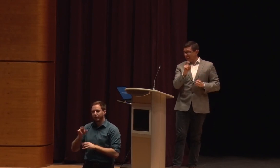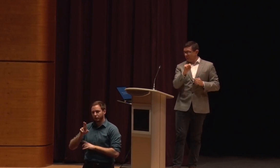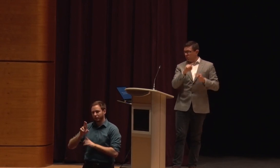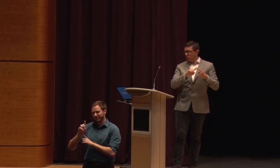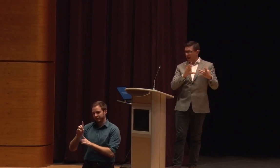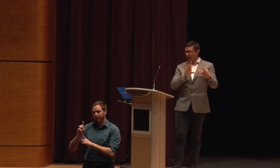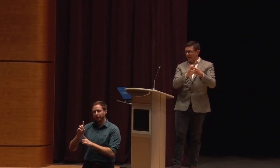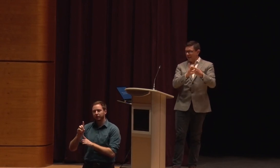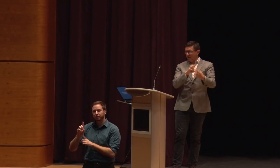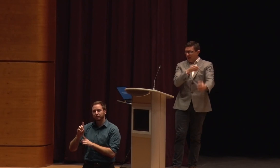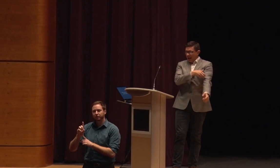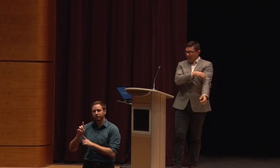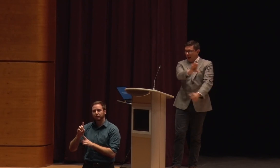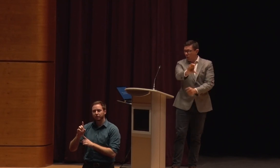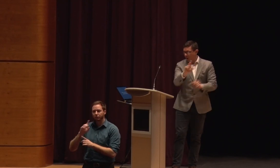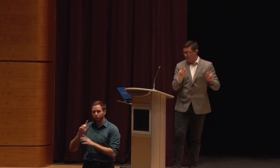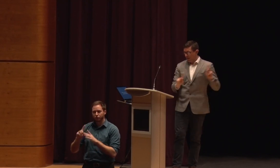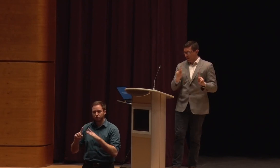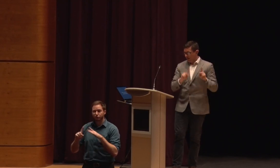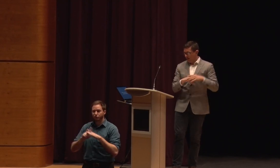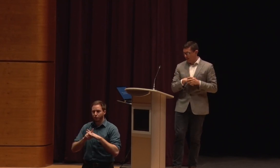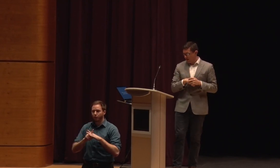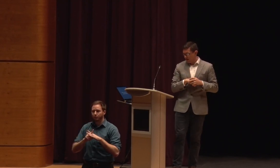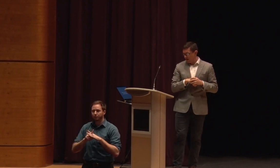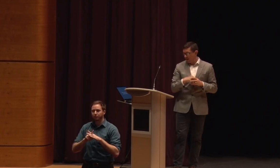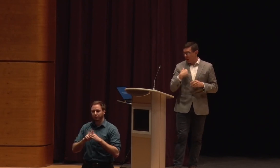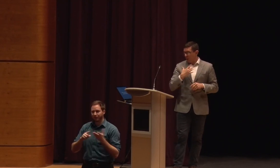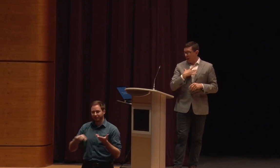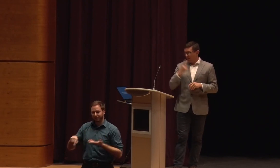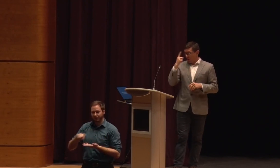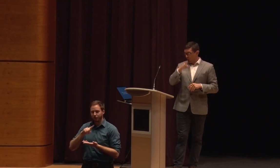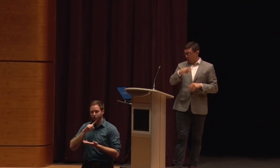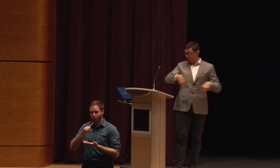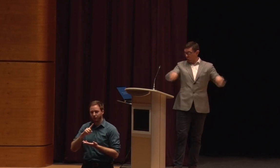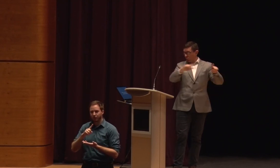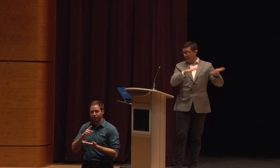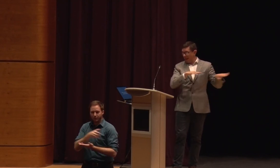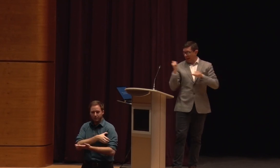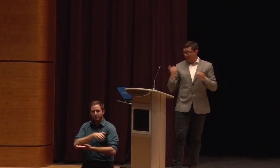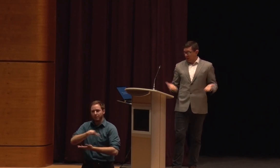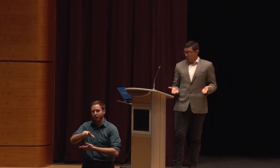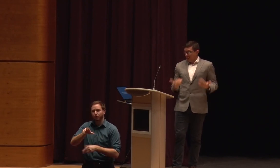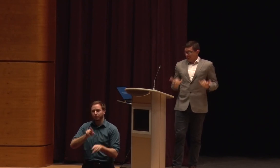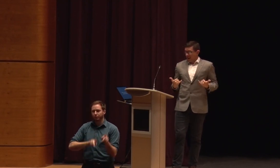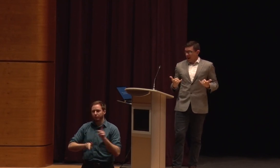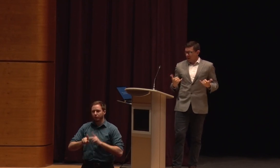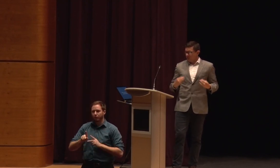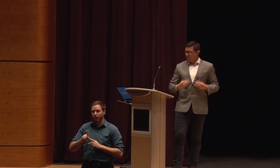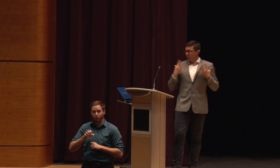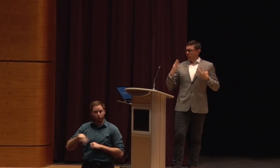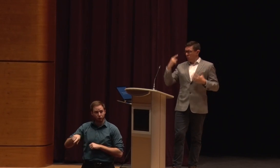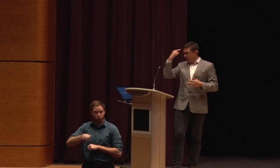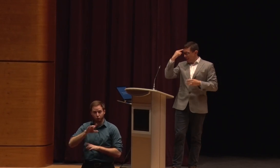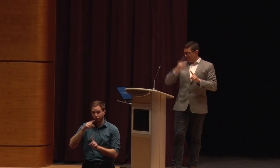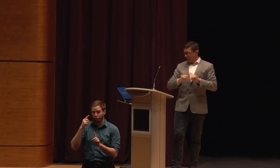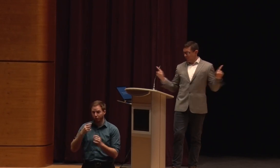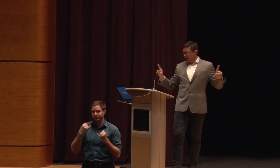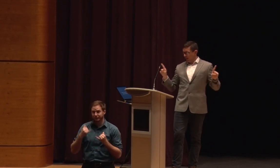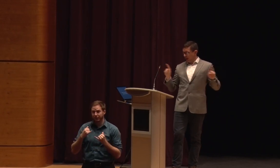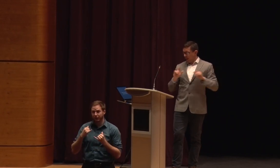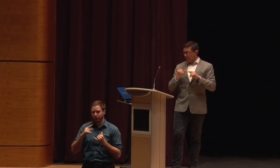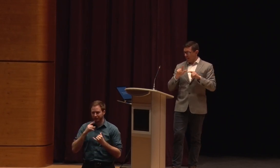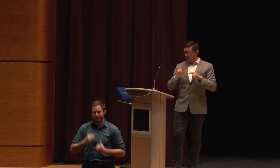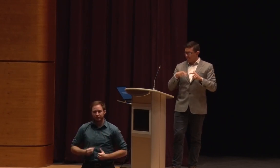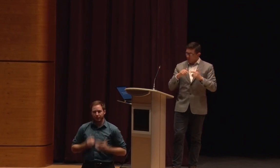design show up, and they are there to empower people. I would like you all to leave here today with